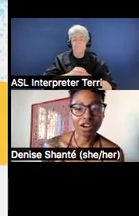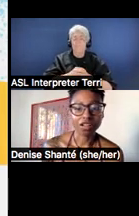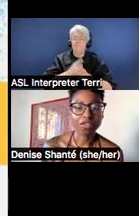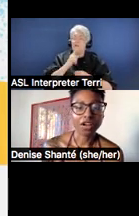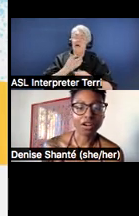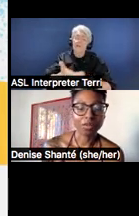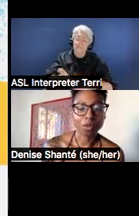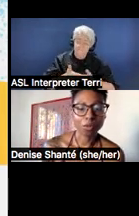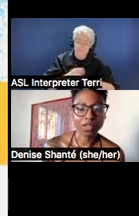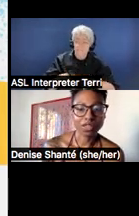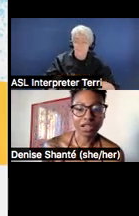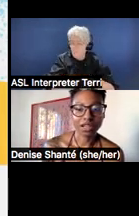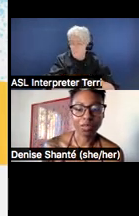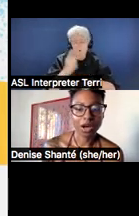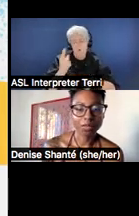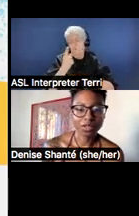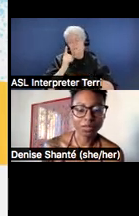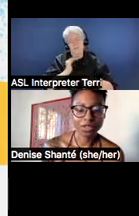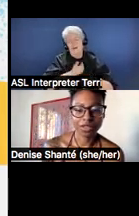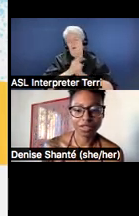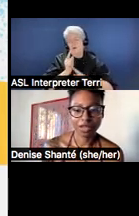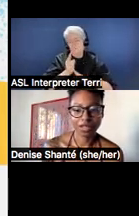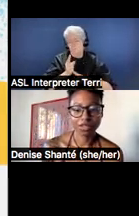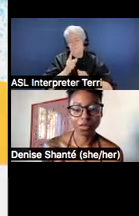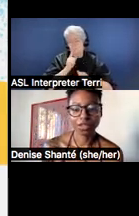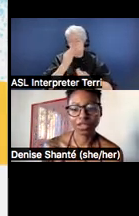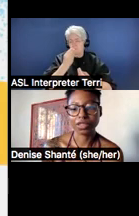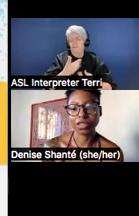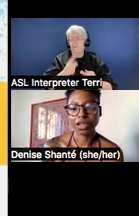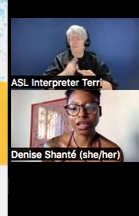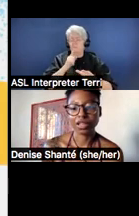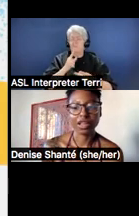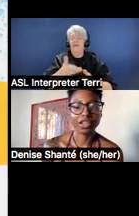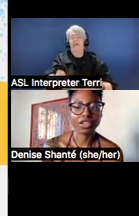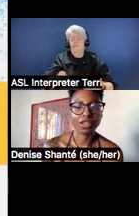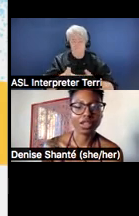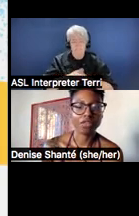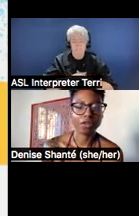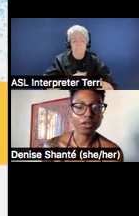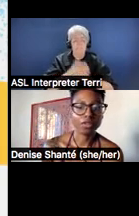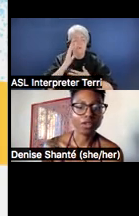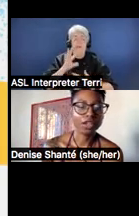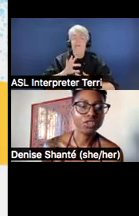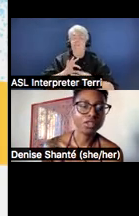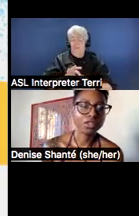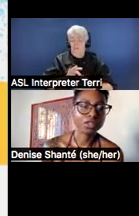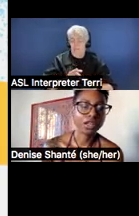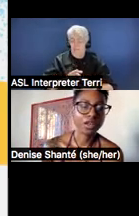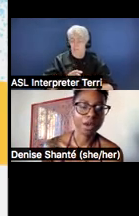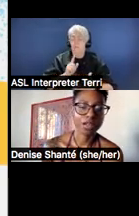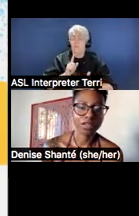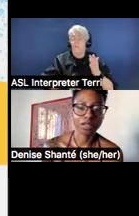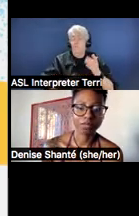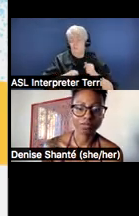as all of our moments and prompts within this space, so please engage at the level of your interests